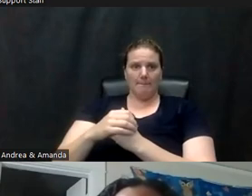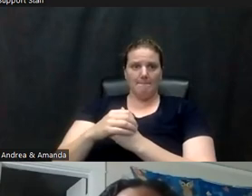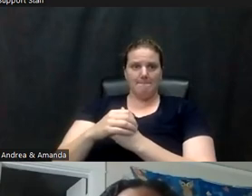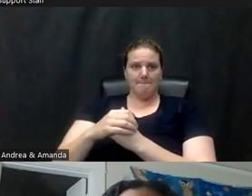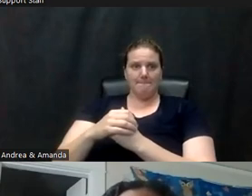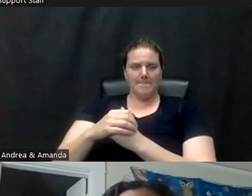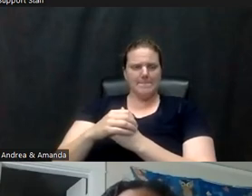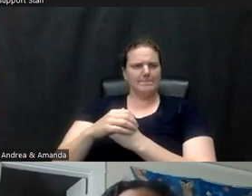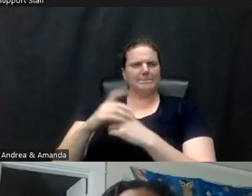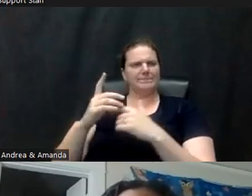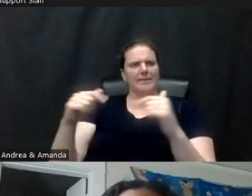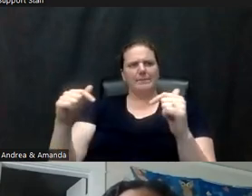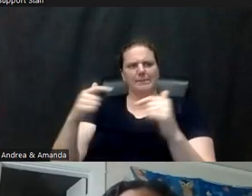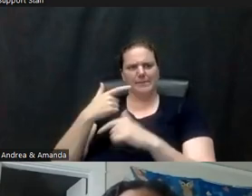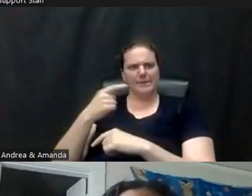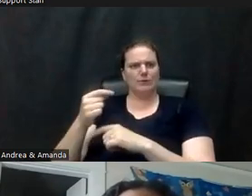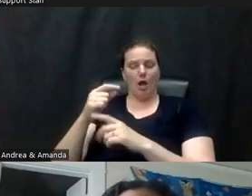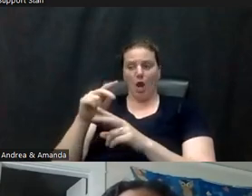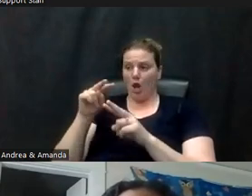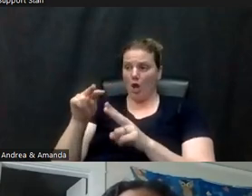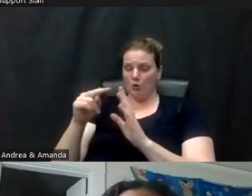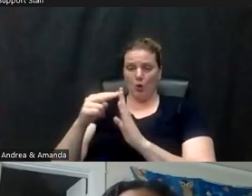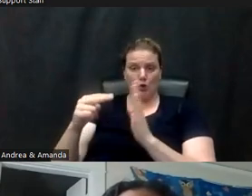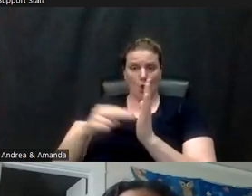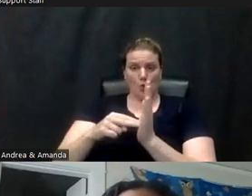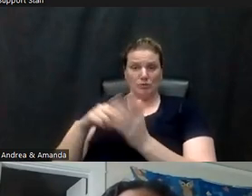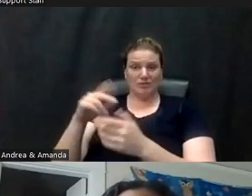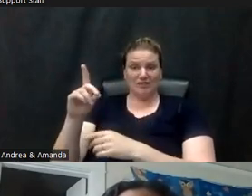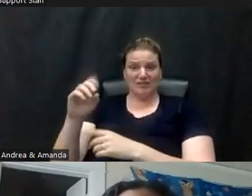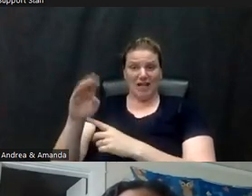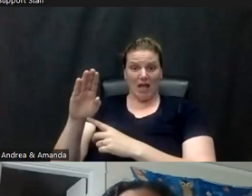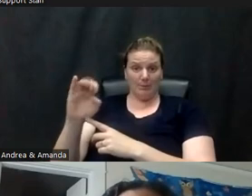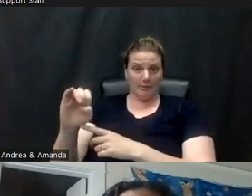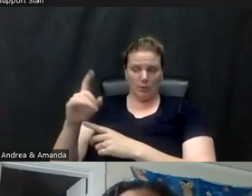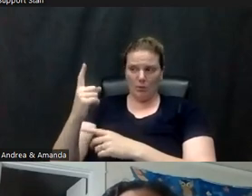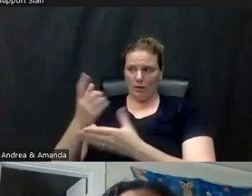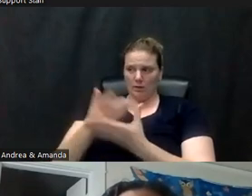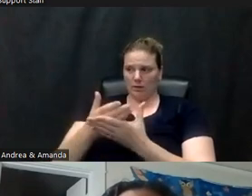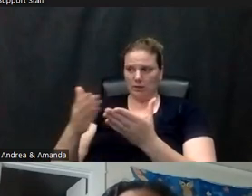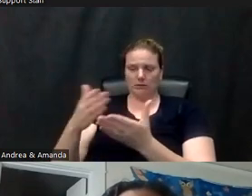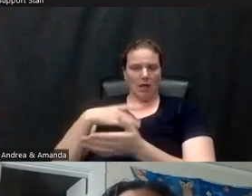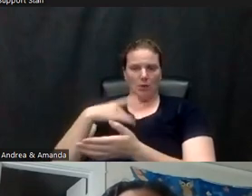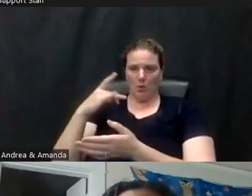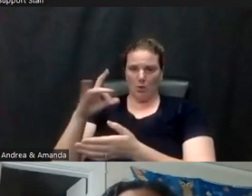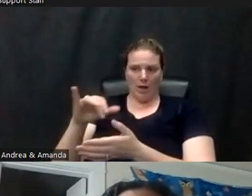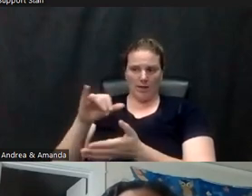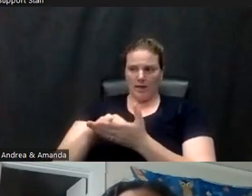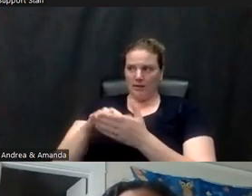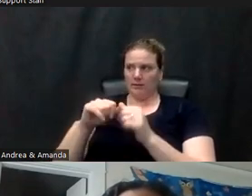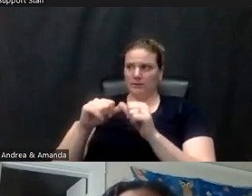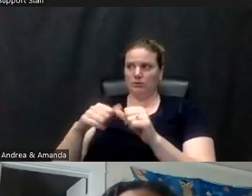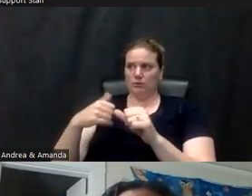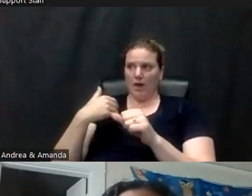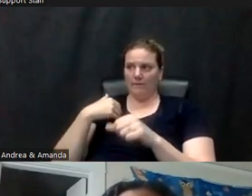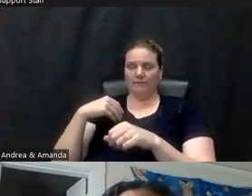dynamic was pretty interesting. I will say, just looking at your notes, Debbie, one of the things that I don't really like is that they continue to have